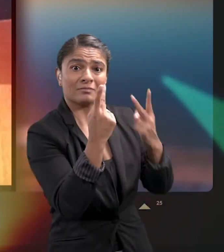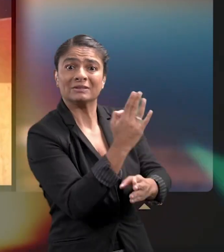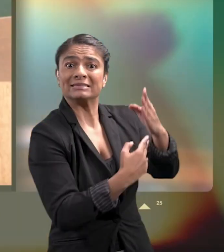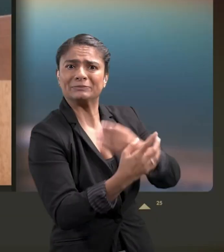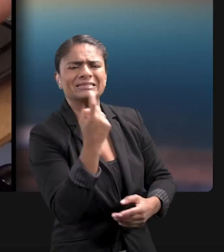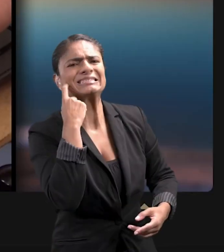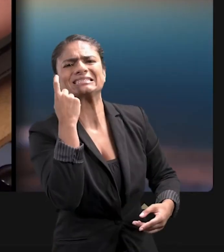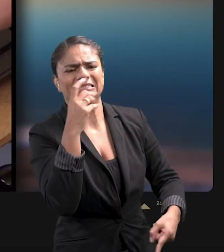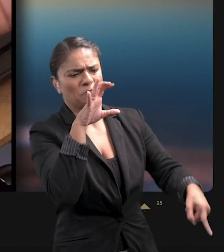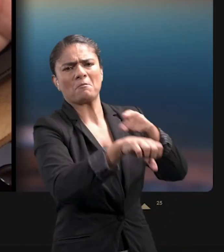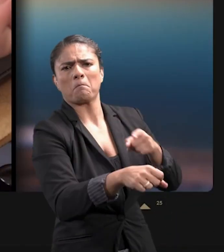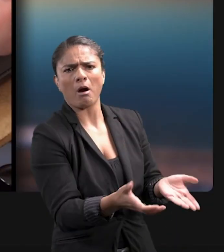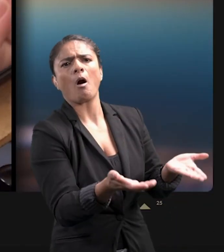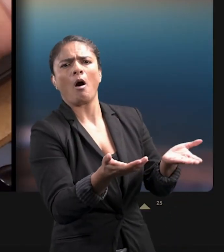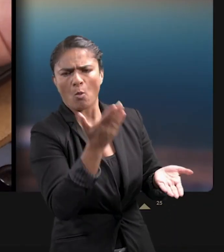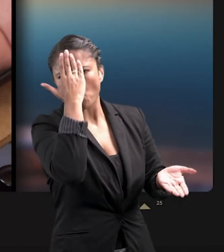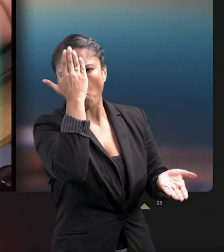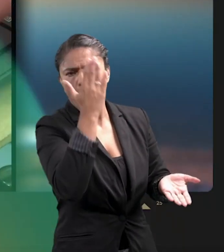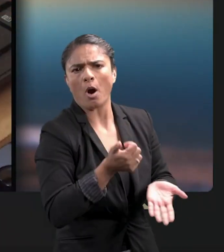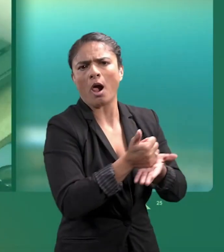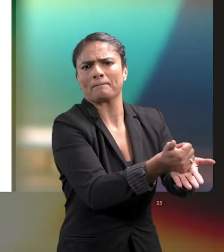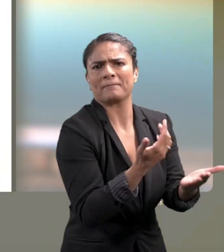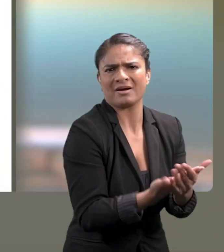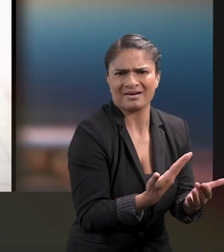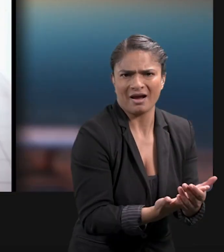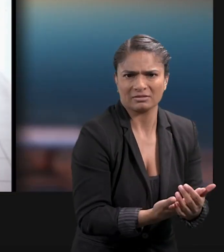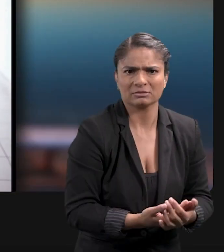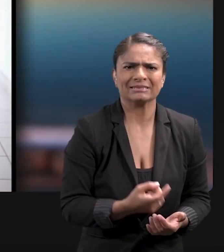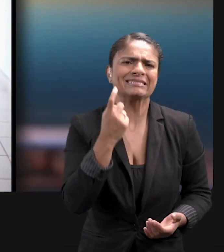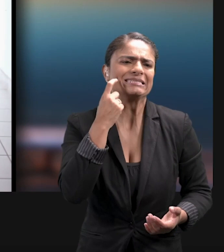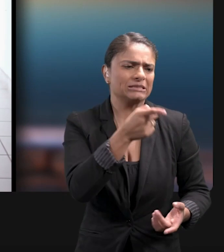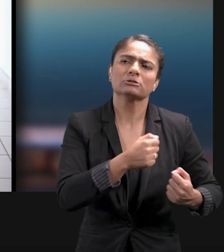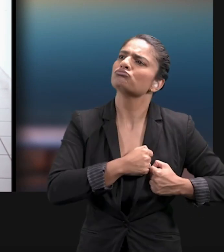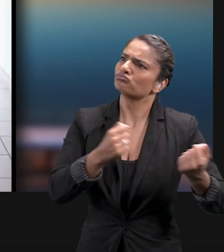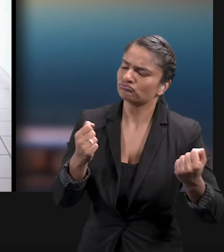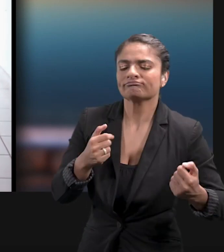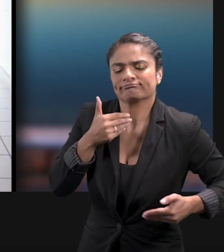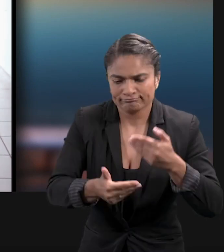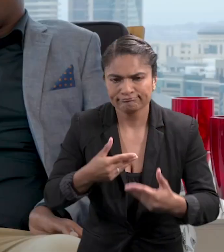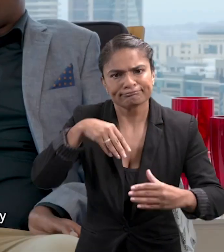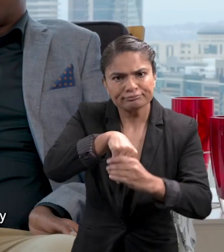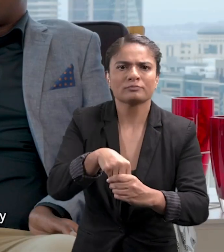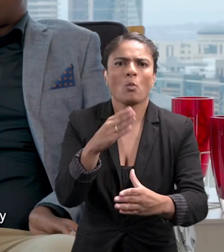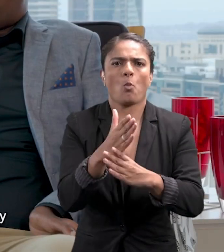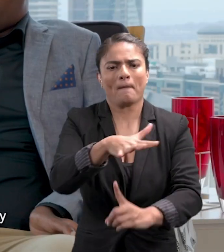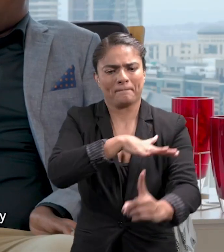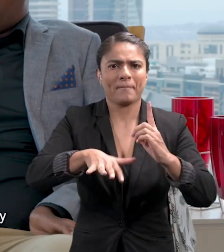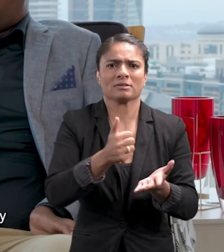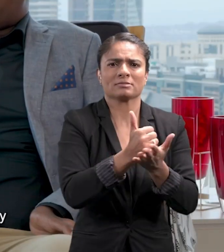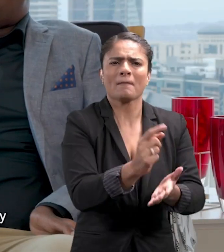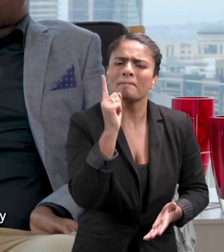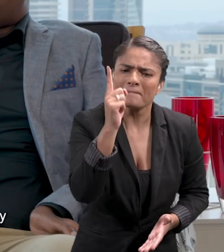visible disabilities, because they have known that's obvious and it's easy for them to just declare the process. And I think it's